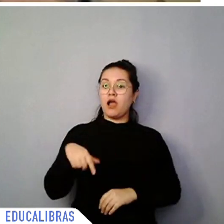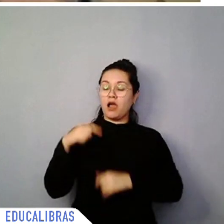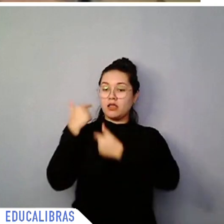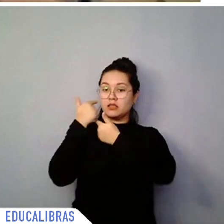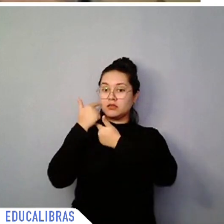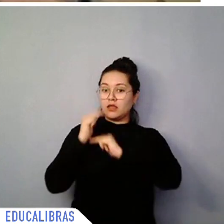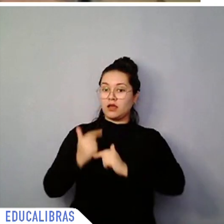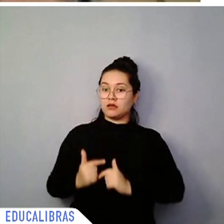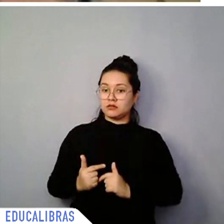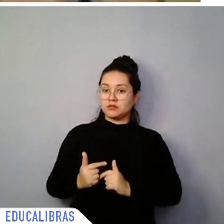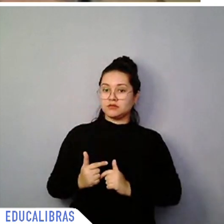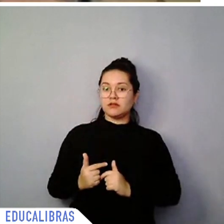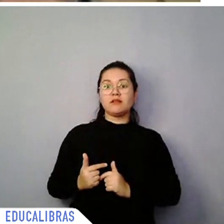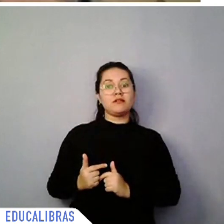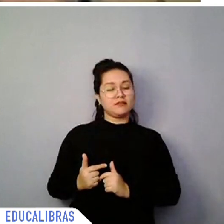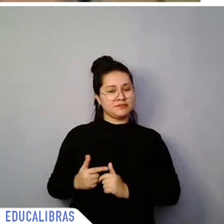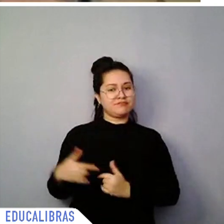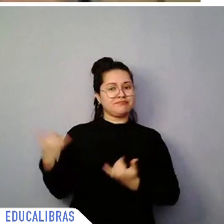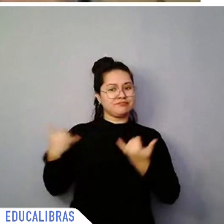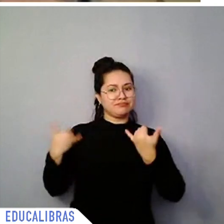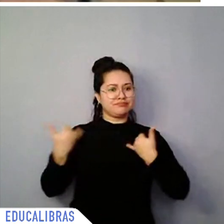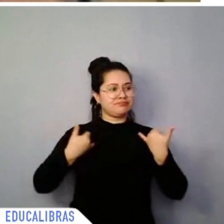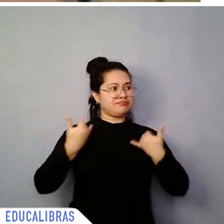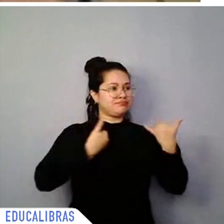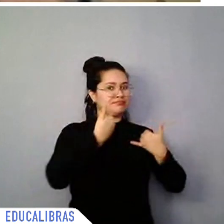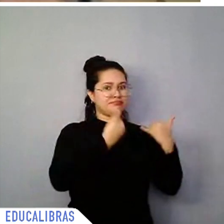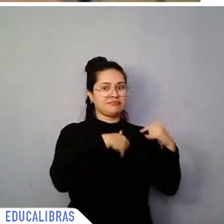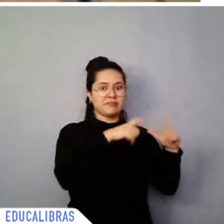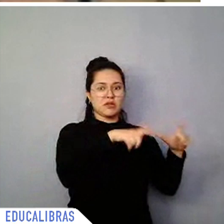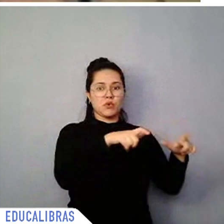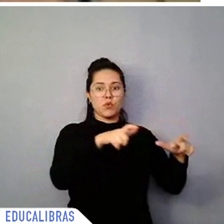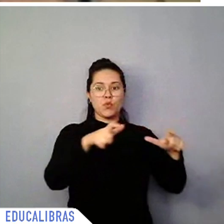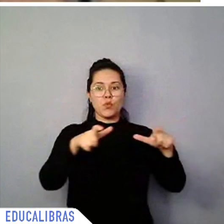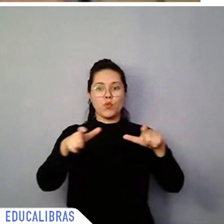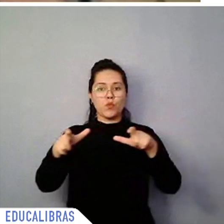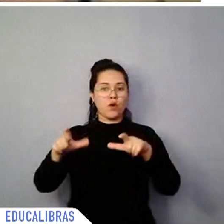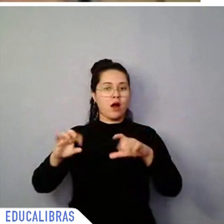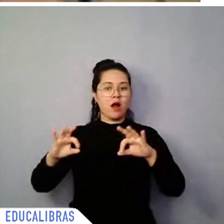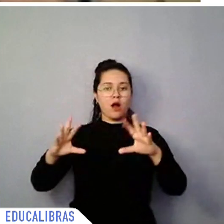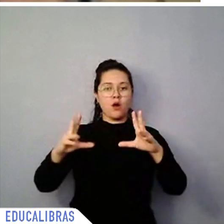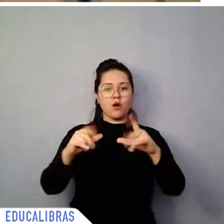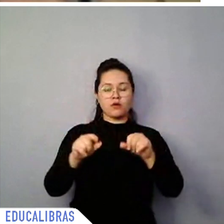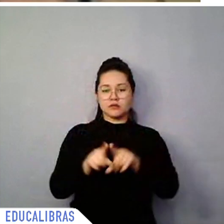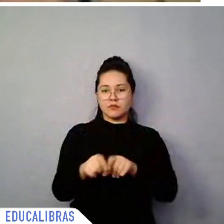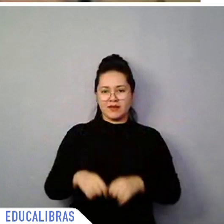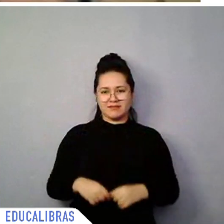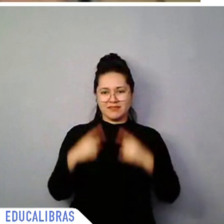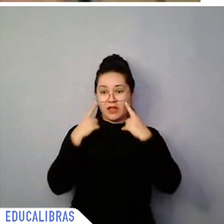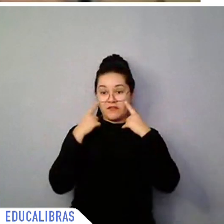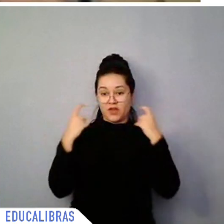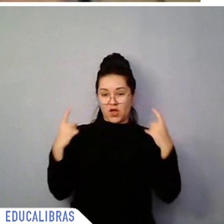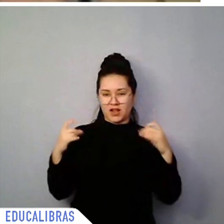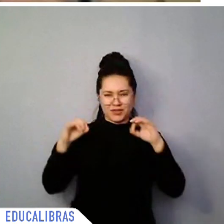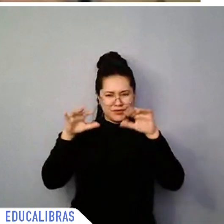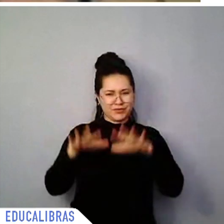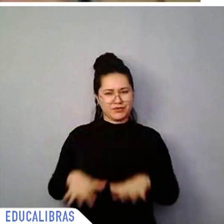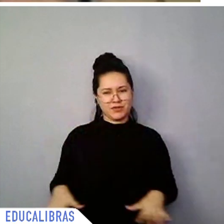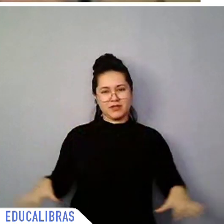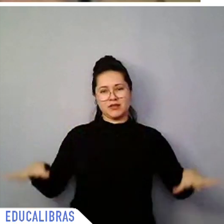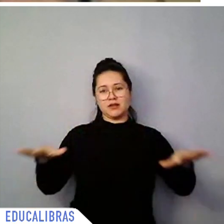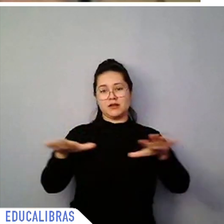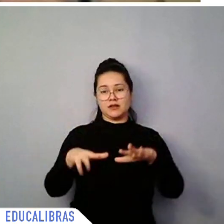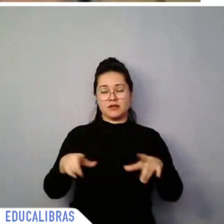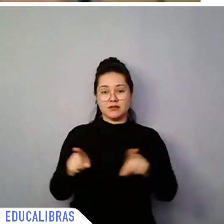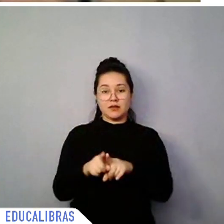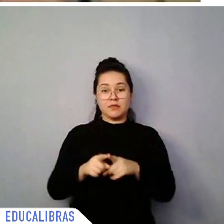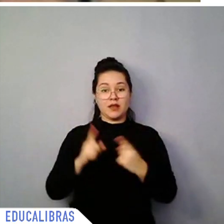women in very top positions. And we're talking about a very important bank. Another thing